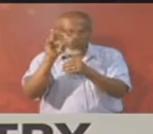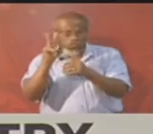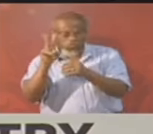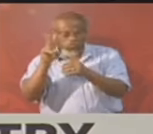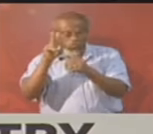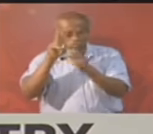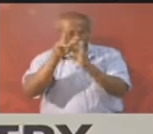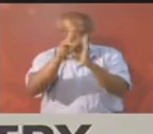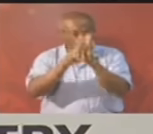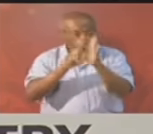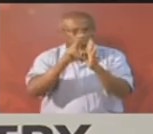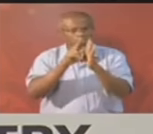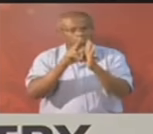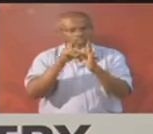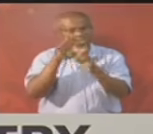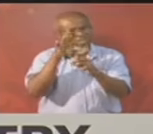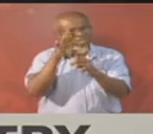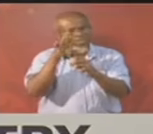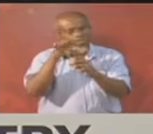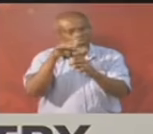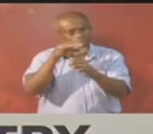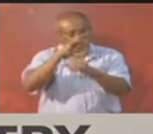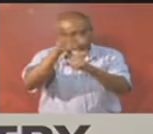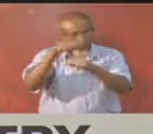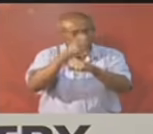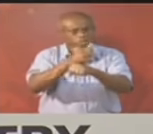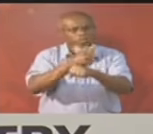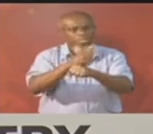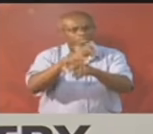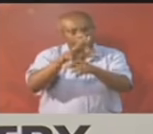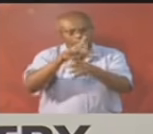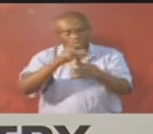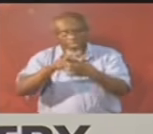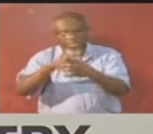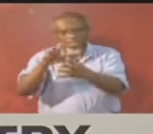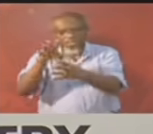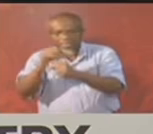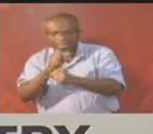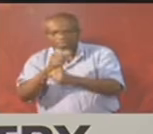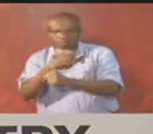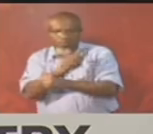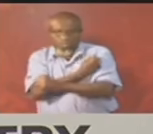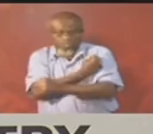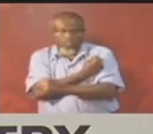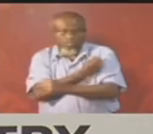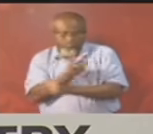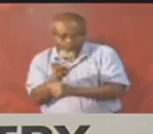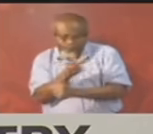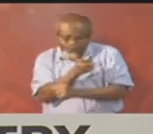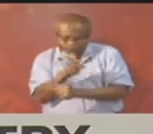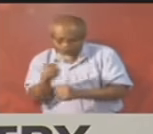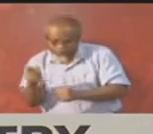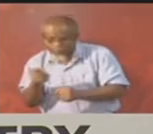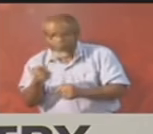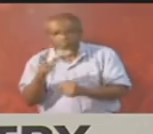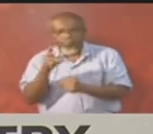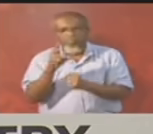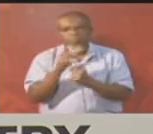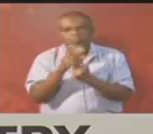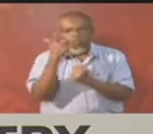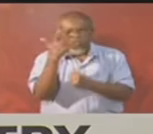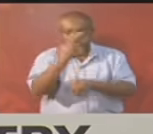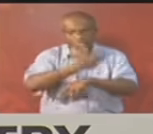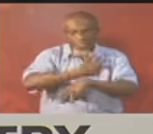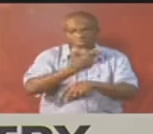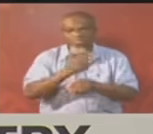timeline from persons. The concern about the Ministry of Health's IT system, the IT system is again up and running. I'm